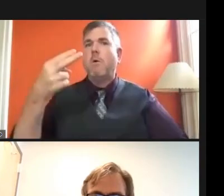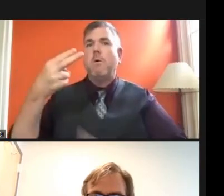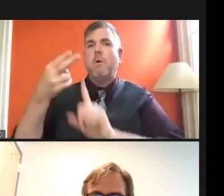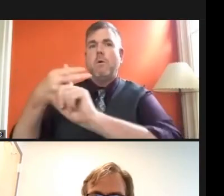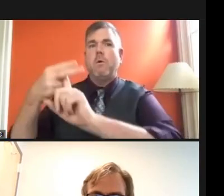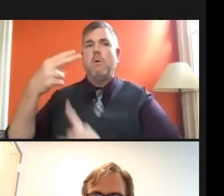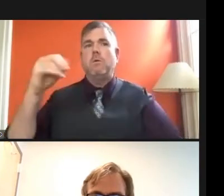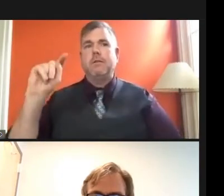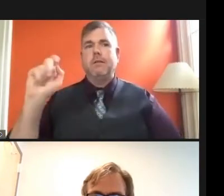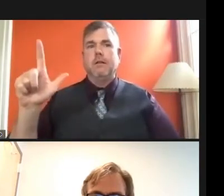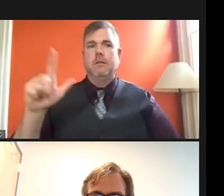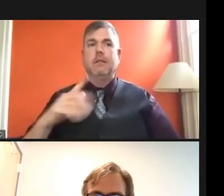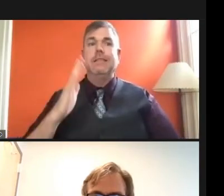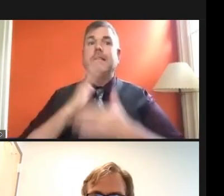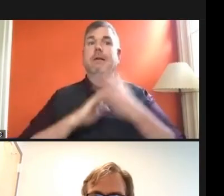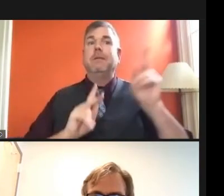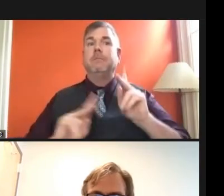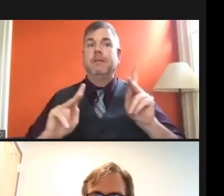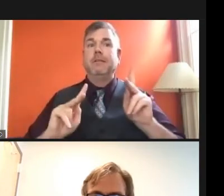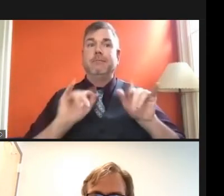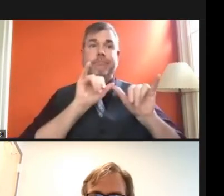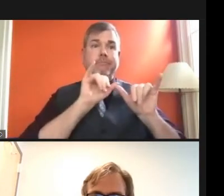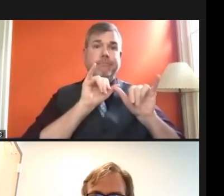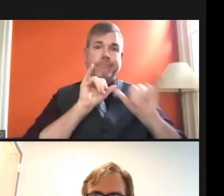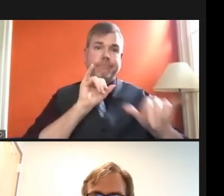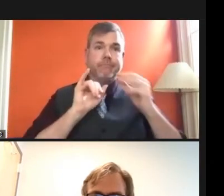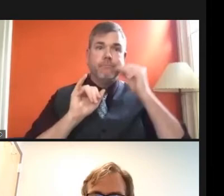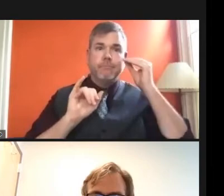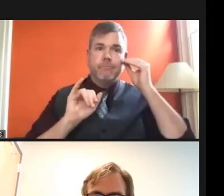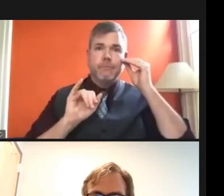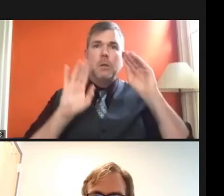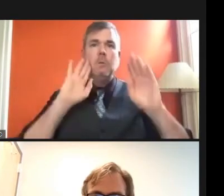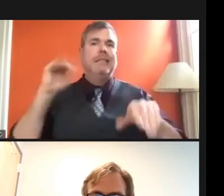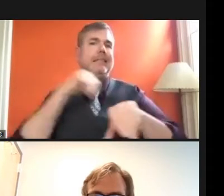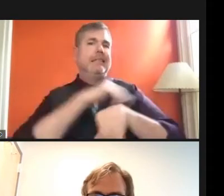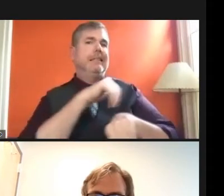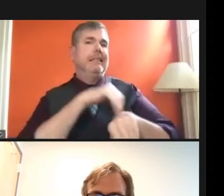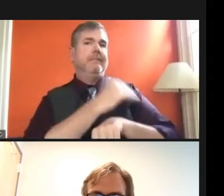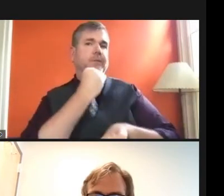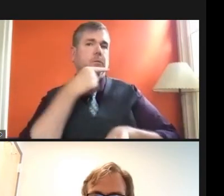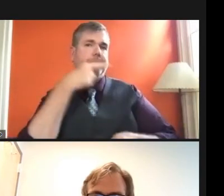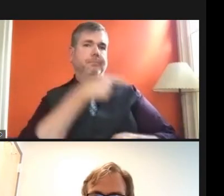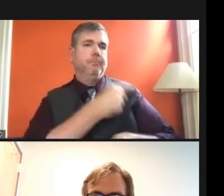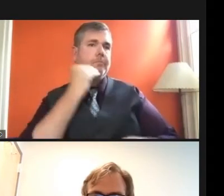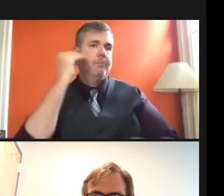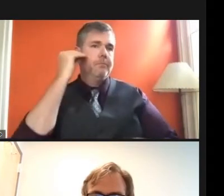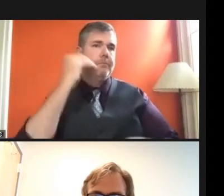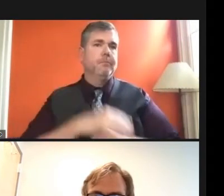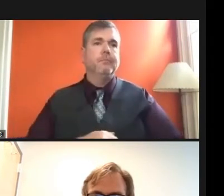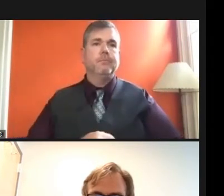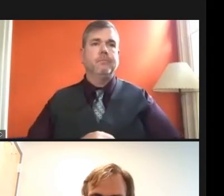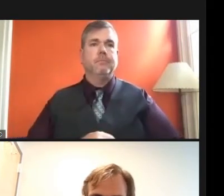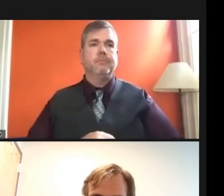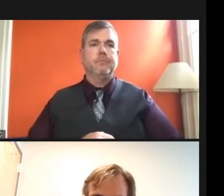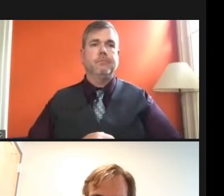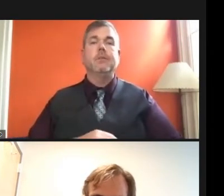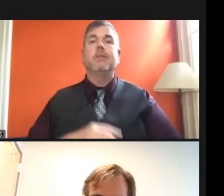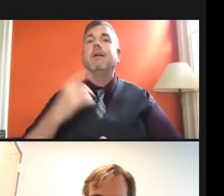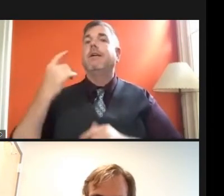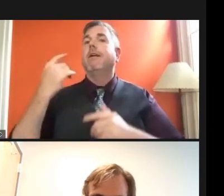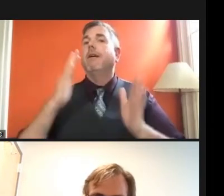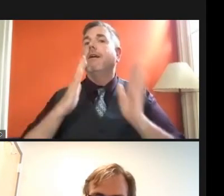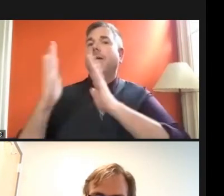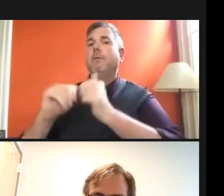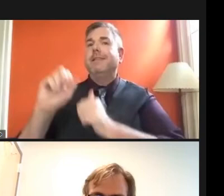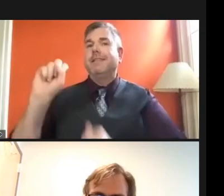through the partnership with San Rafael, we've got hand washing stations and disinfectant stations, and really